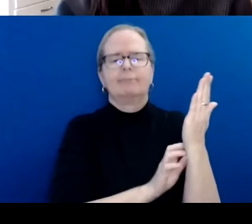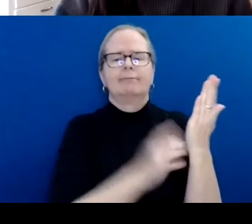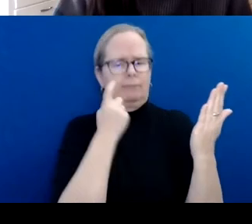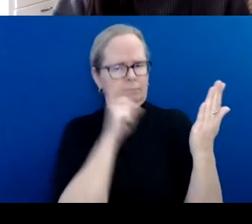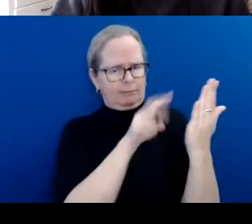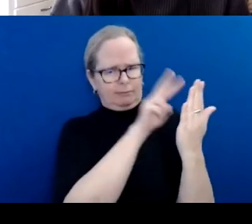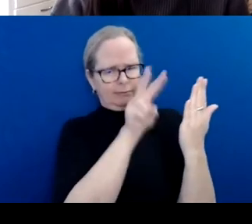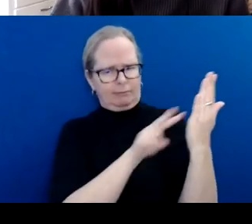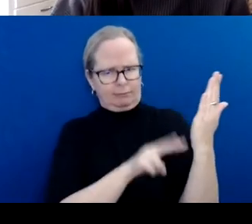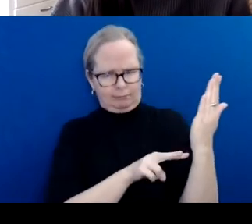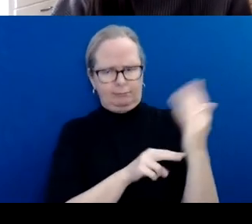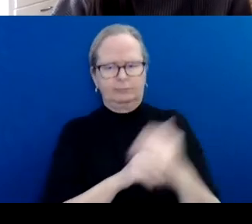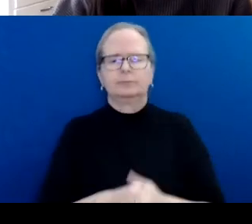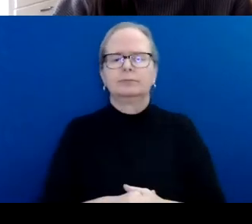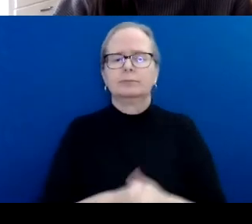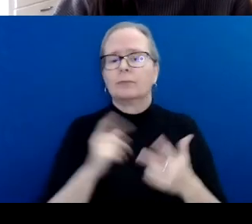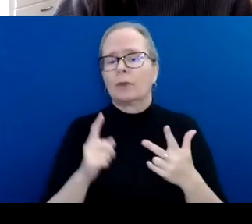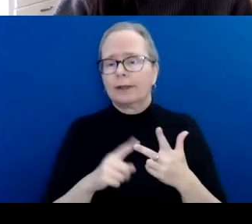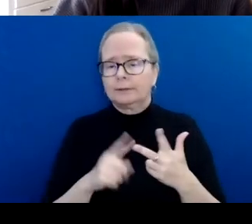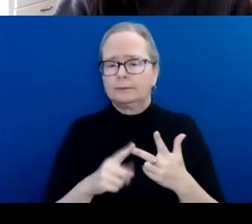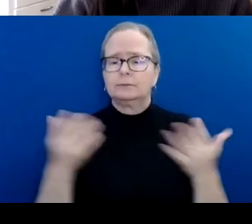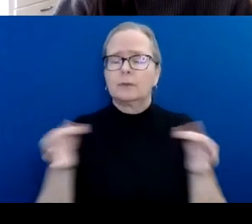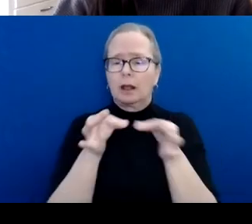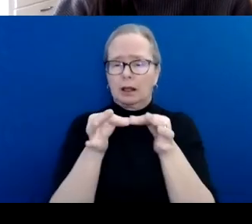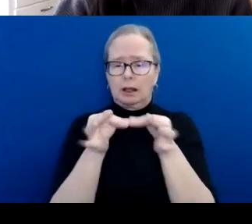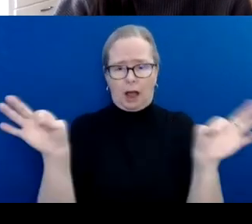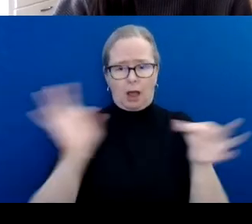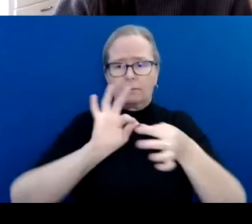Language interpretation for phone or video meetings.